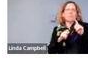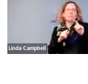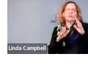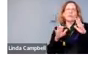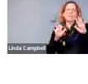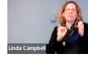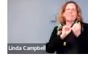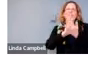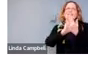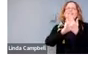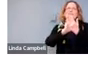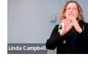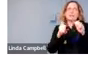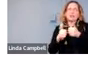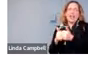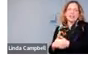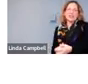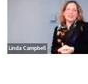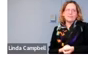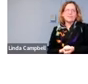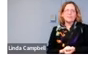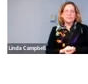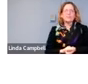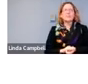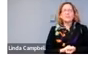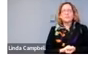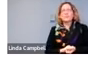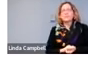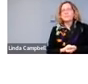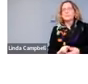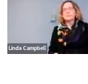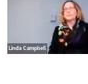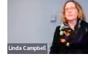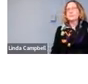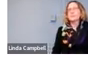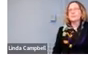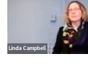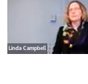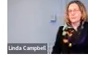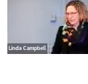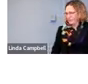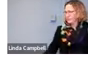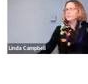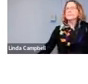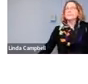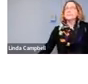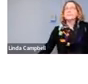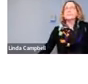level, and that's where, well, you face some challenges.